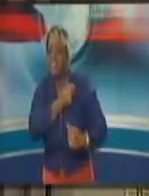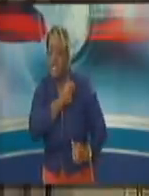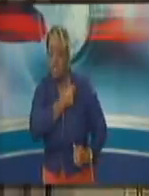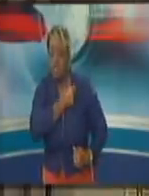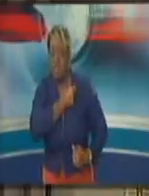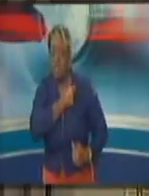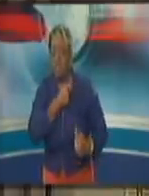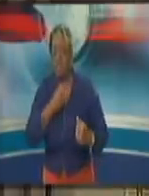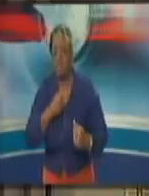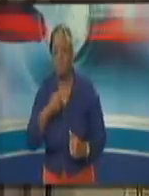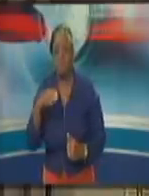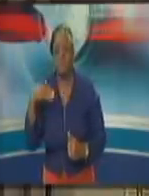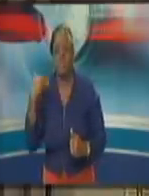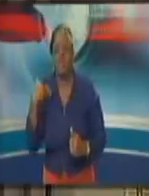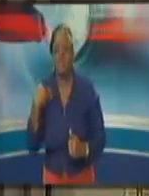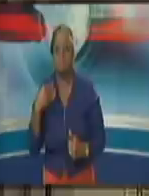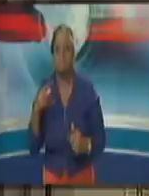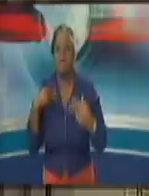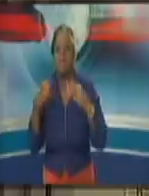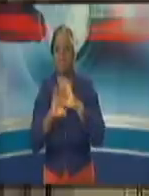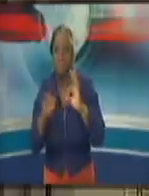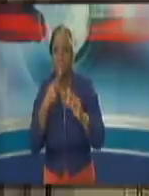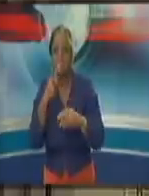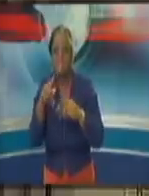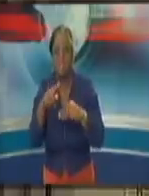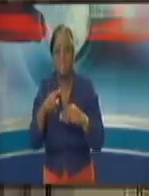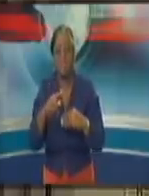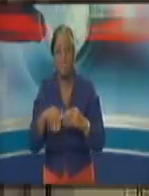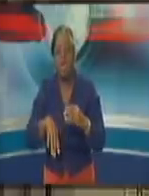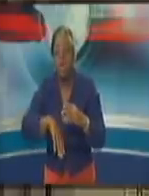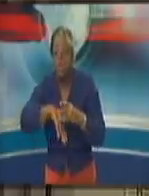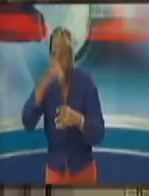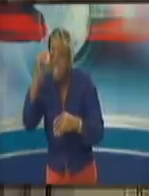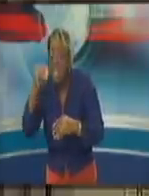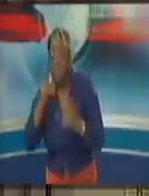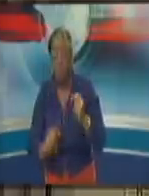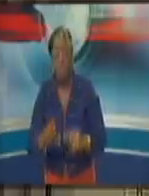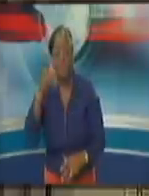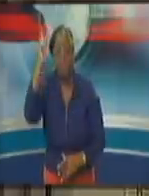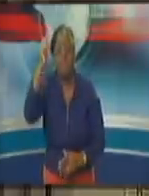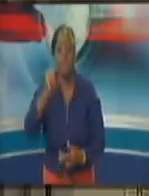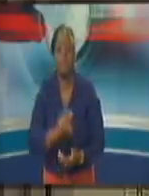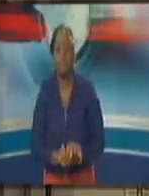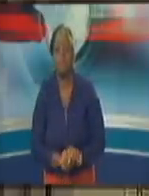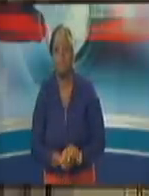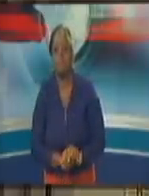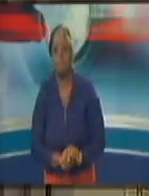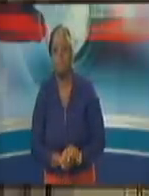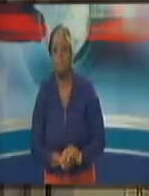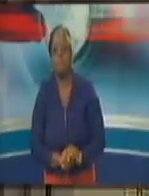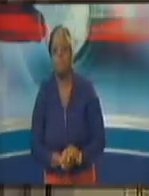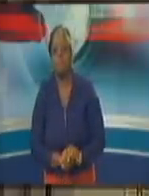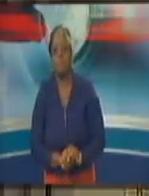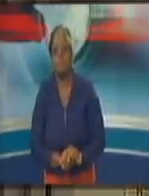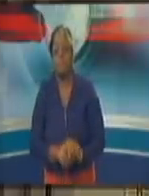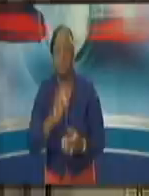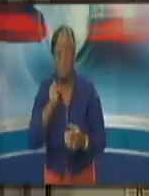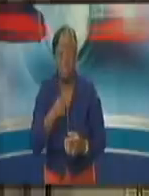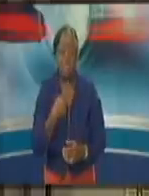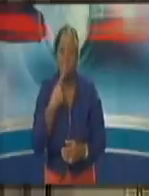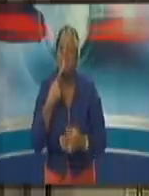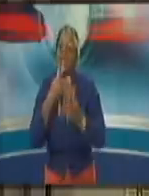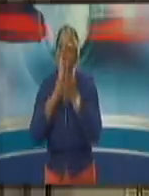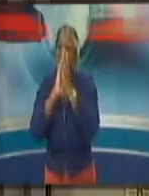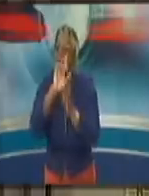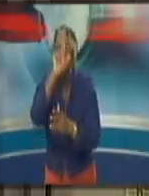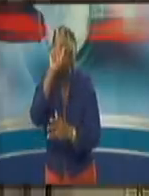Trinidad and Tobago in supplying care packages. And I will certainly bring it up with the Minister of National